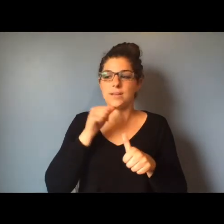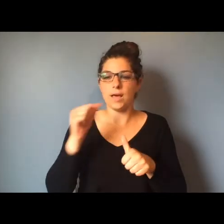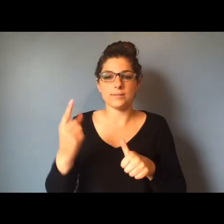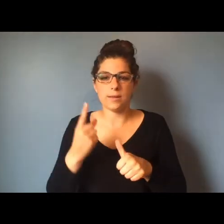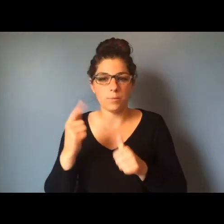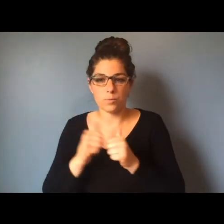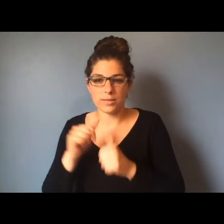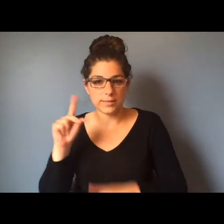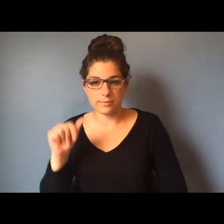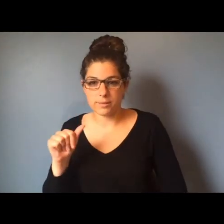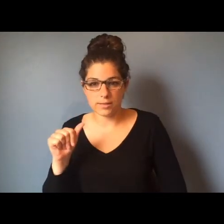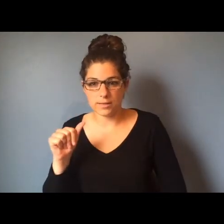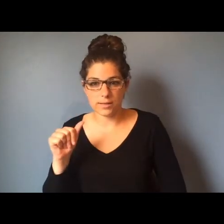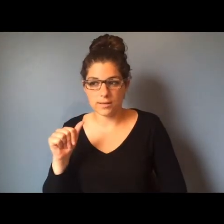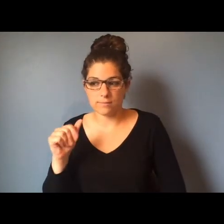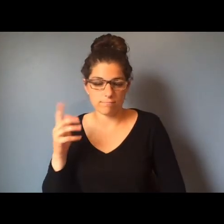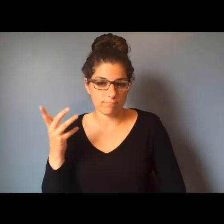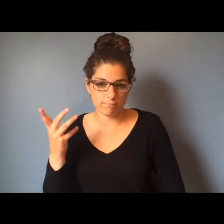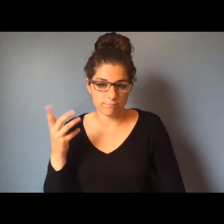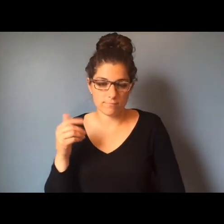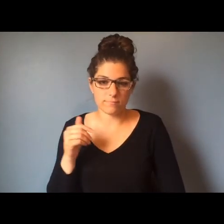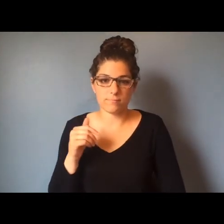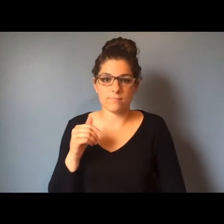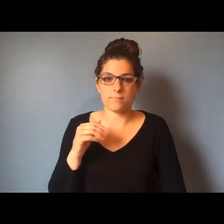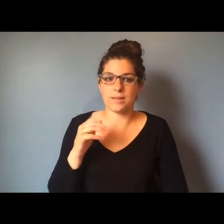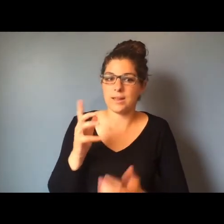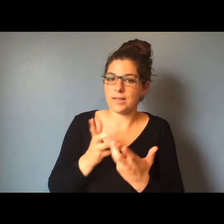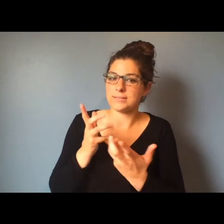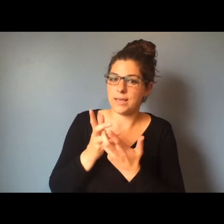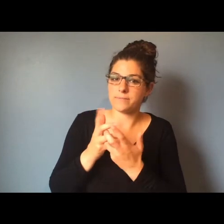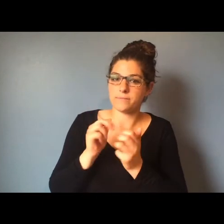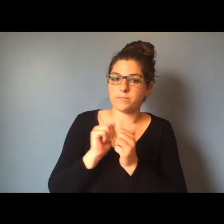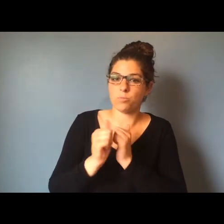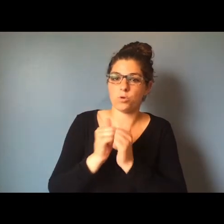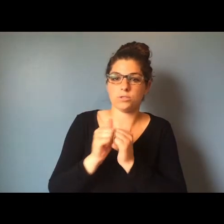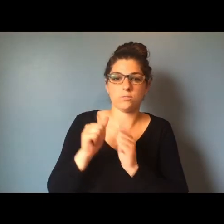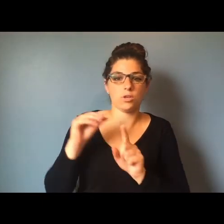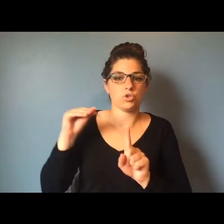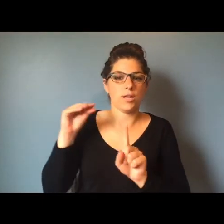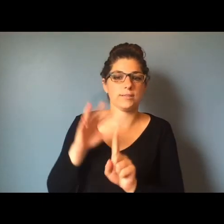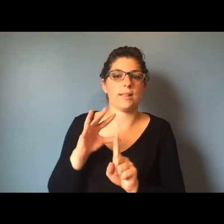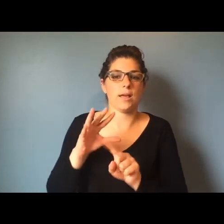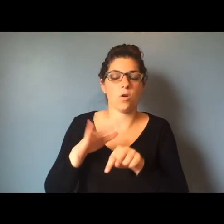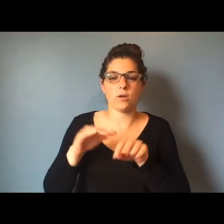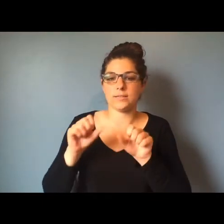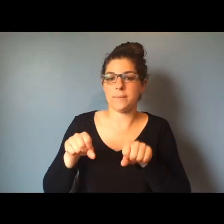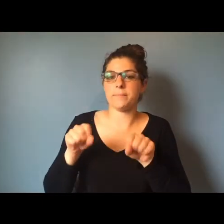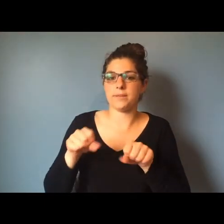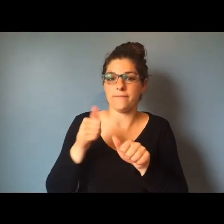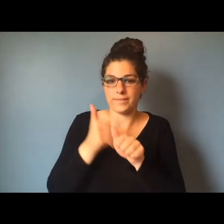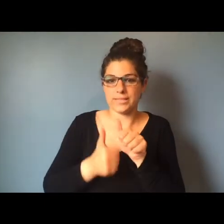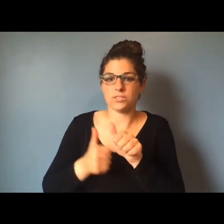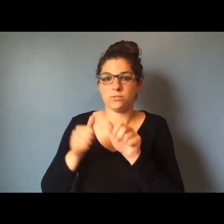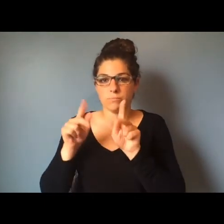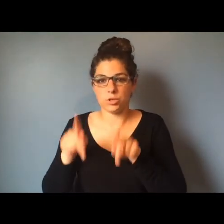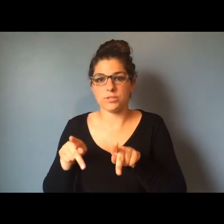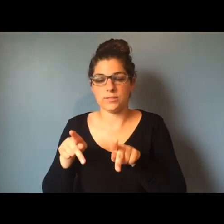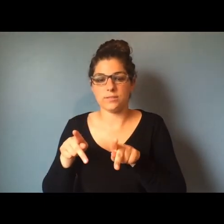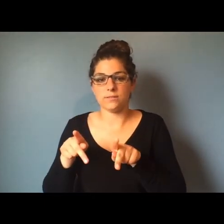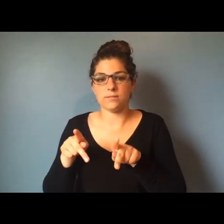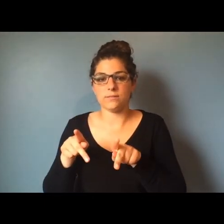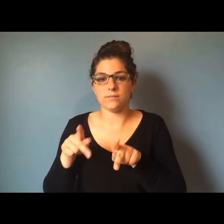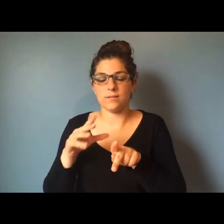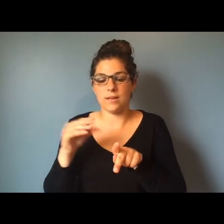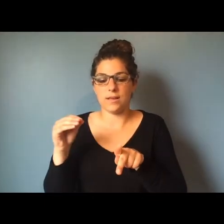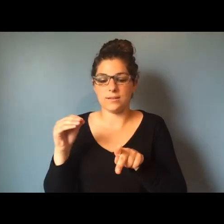with a disability first and foremost. And adaptive sports shines the light on the capabilities of each and every person. And